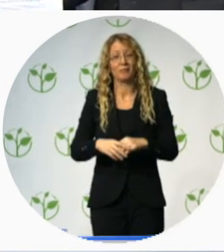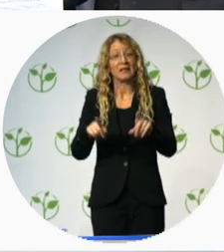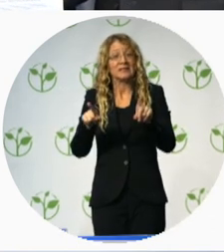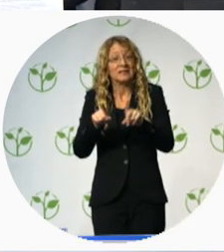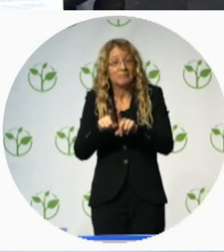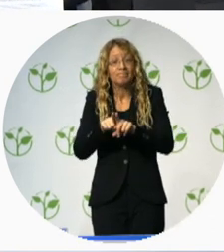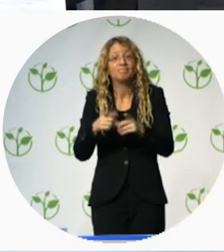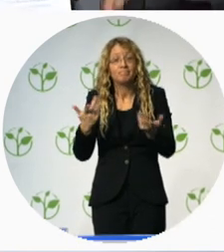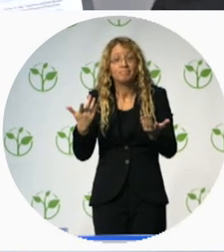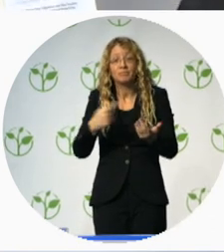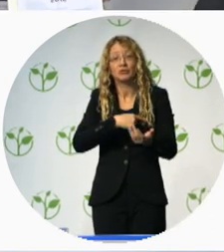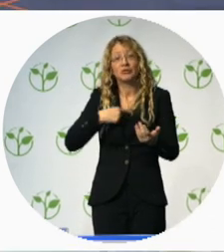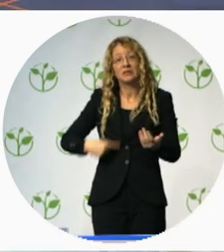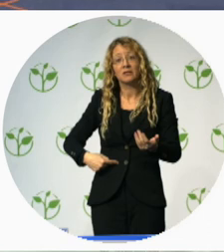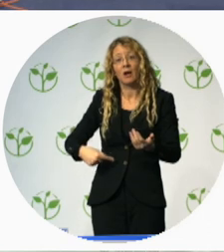Kong.